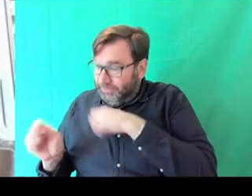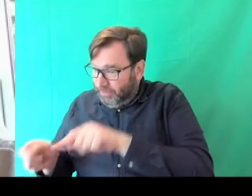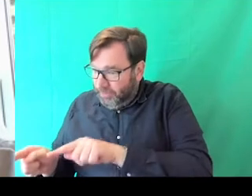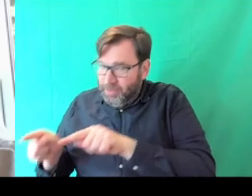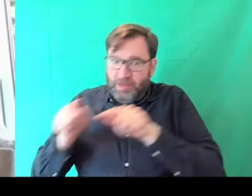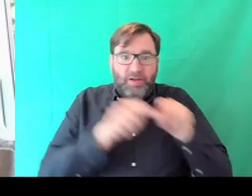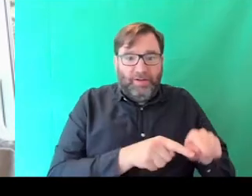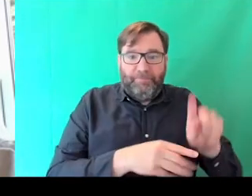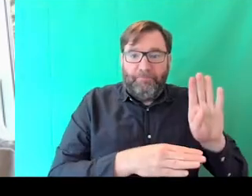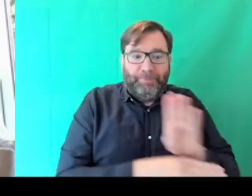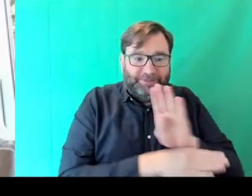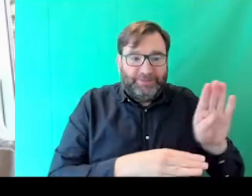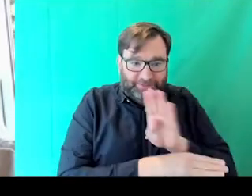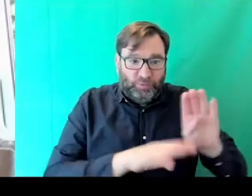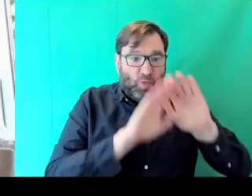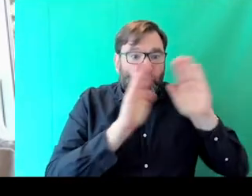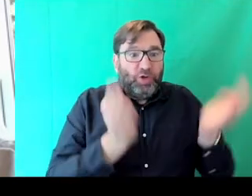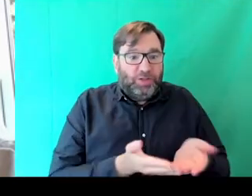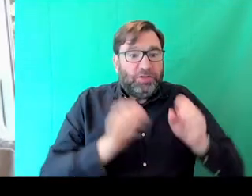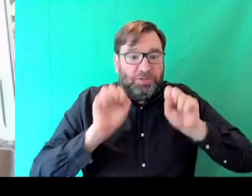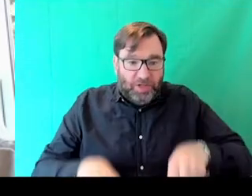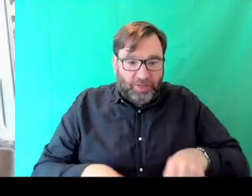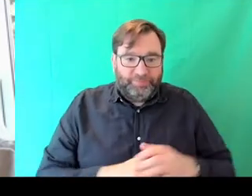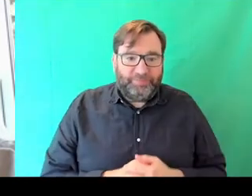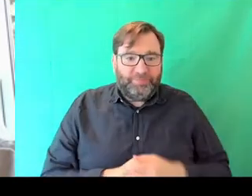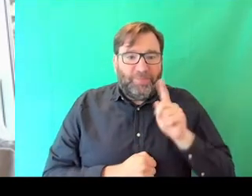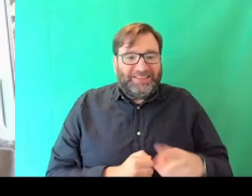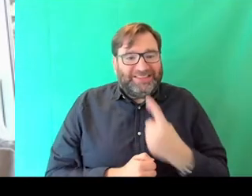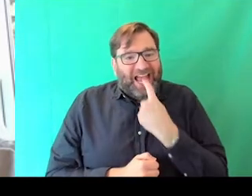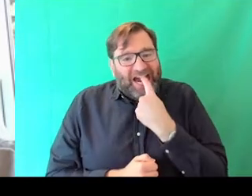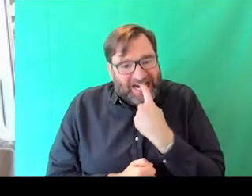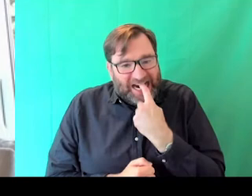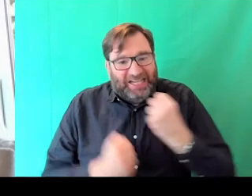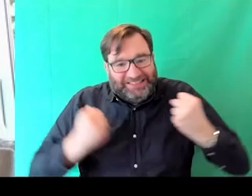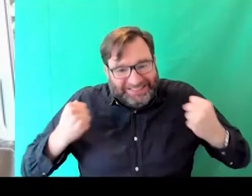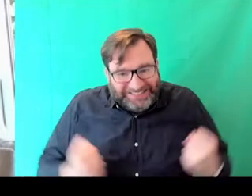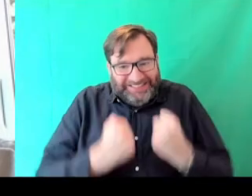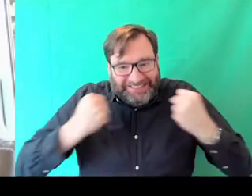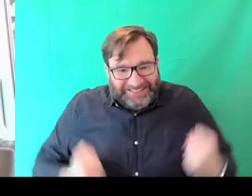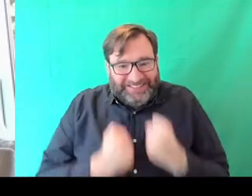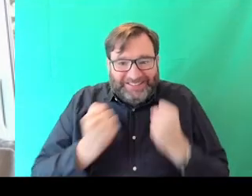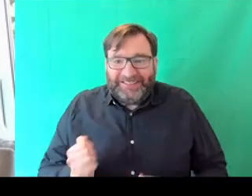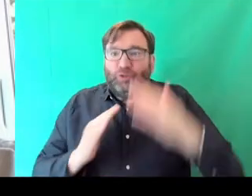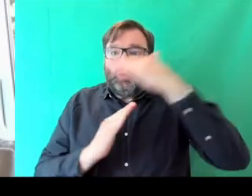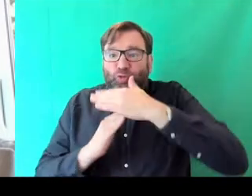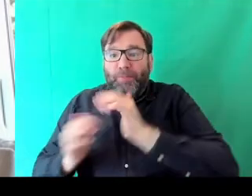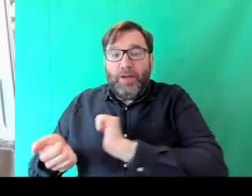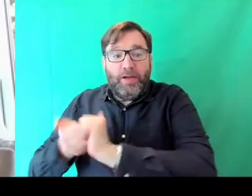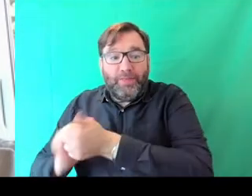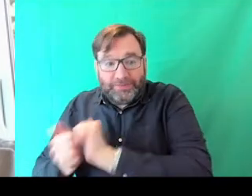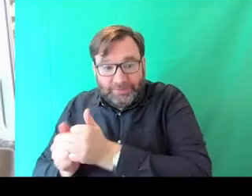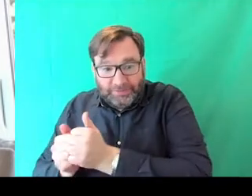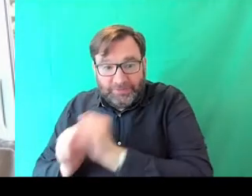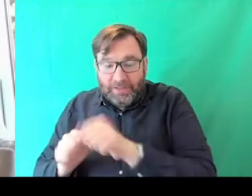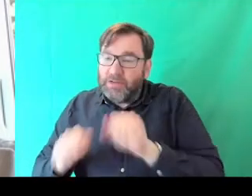form effective and positive relationships is something which I've been able to bring through into the workplace. I